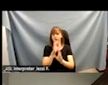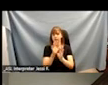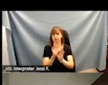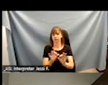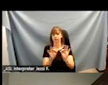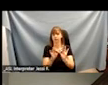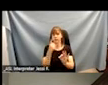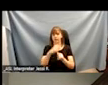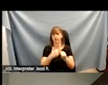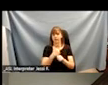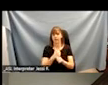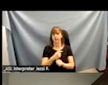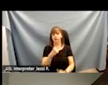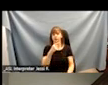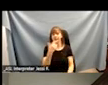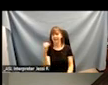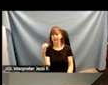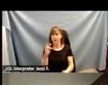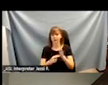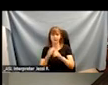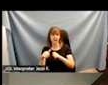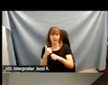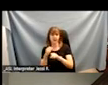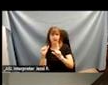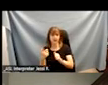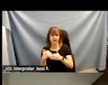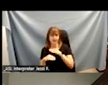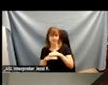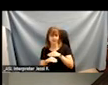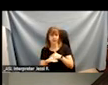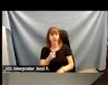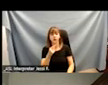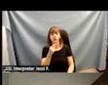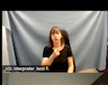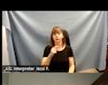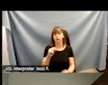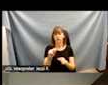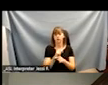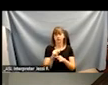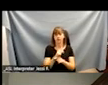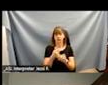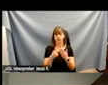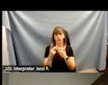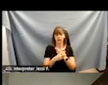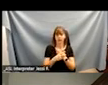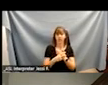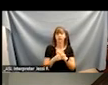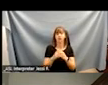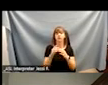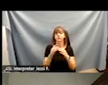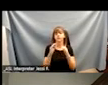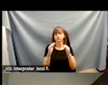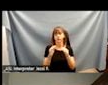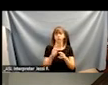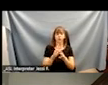So starting with some of our training programs, we offer very rigorous National Science Foundation Innovation Corps